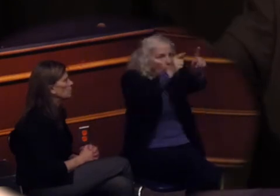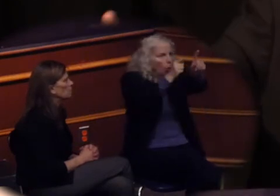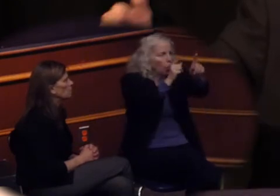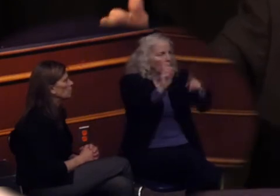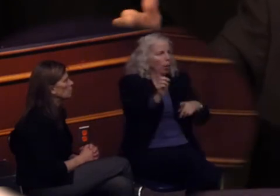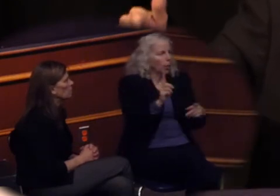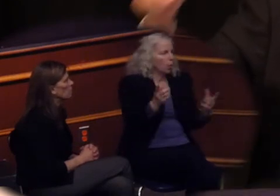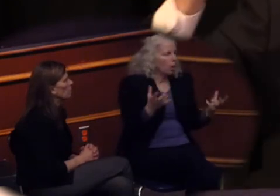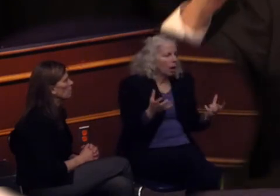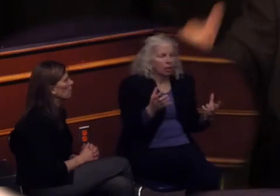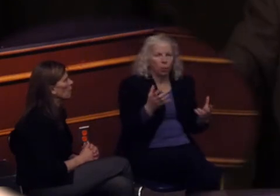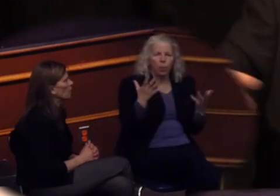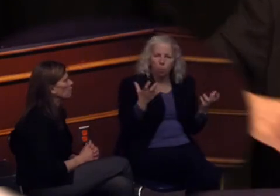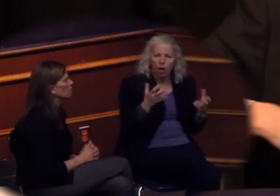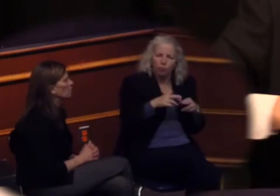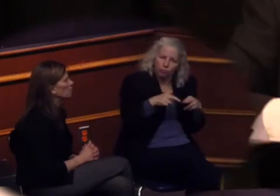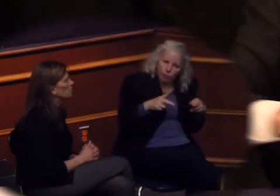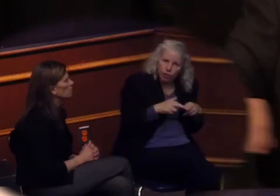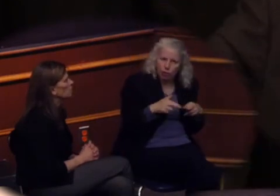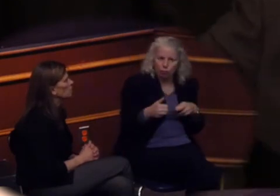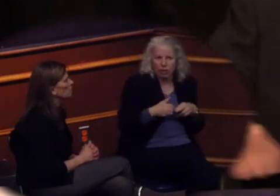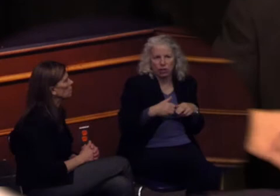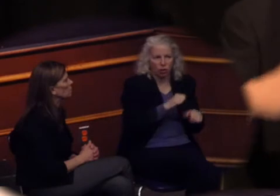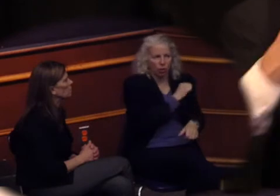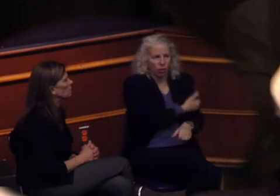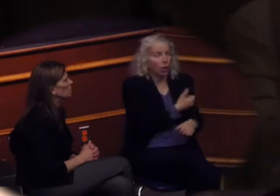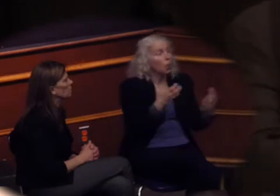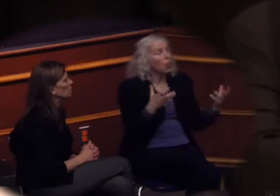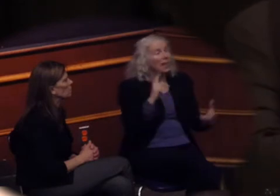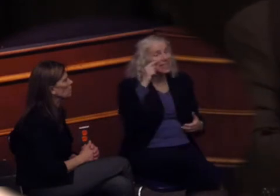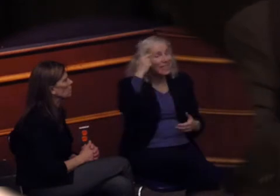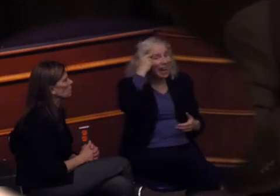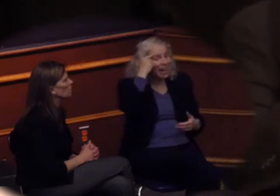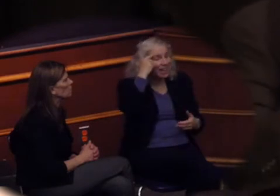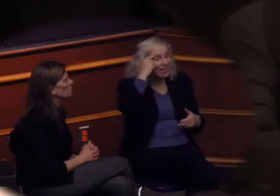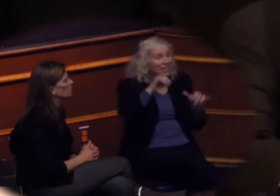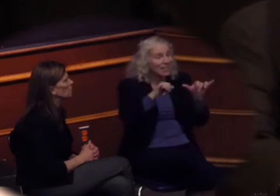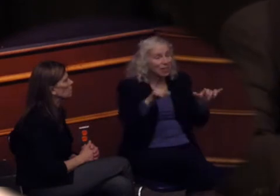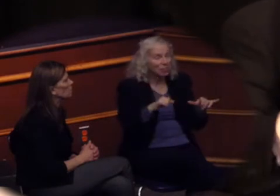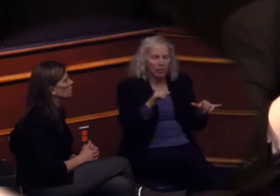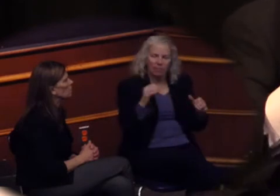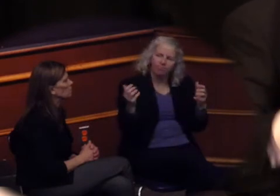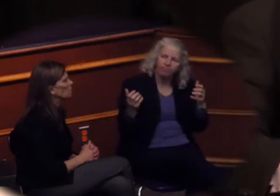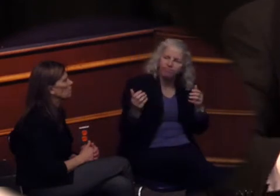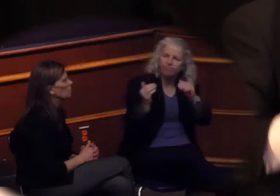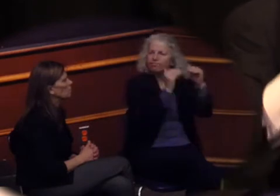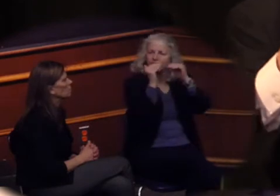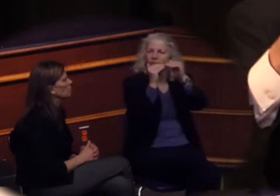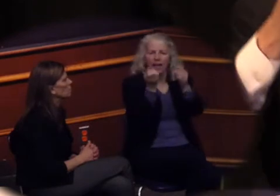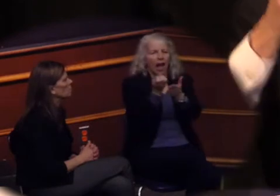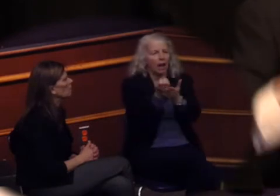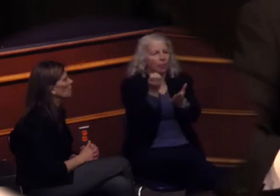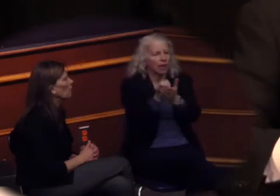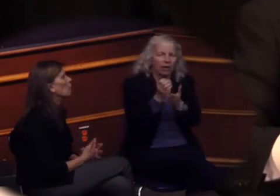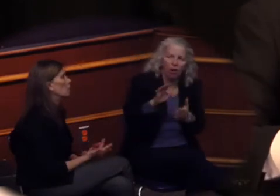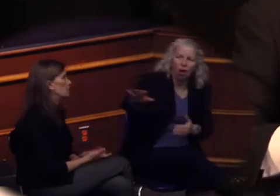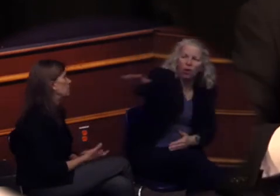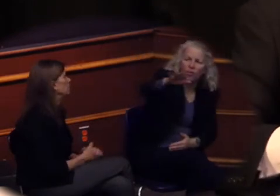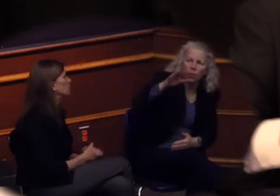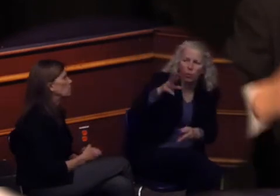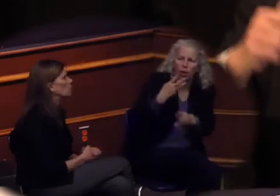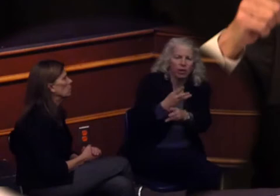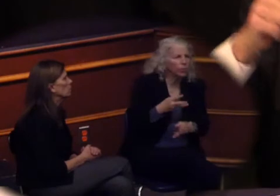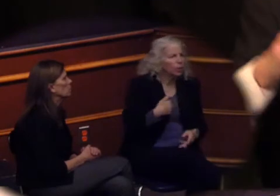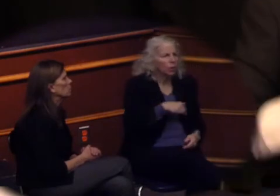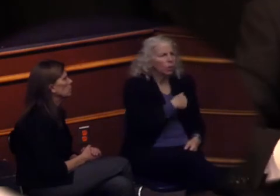an advanced RTA supporting, but a statewide system that matches those of the modern economies around the world, which we have neglected for too